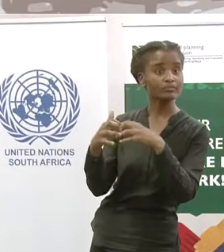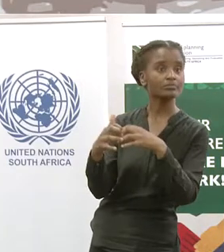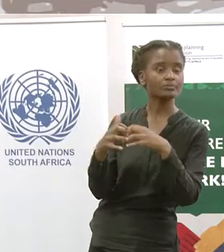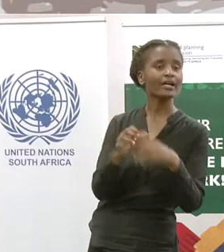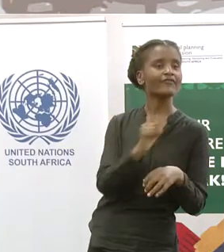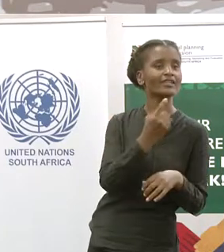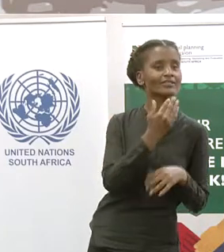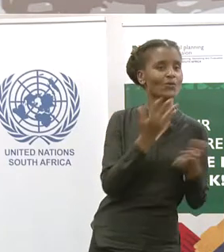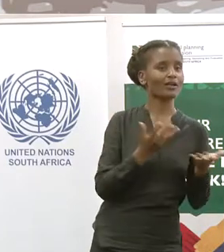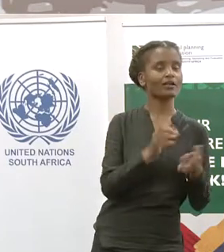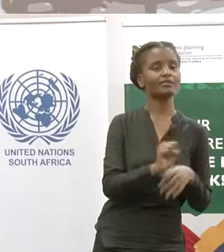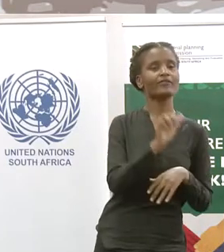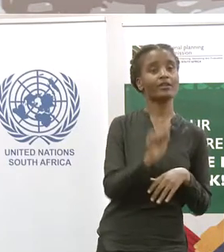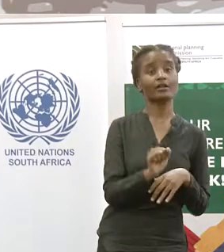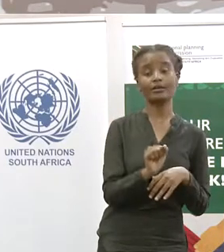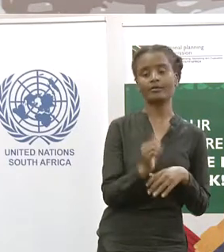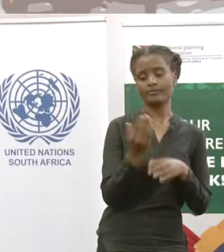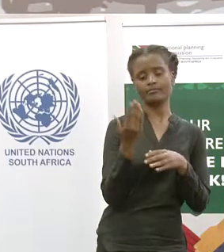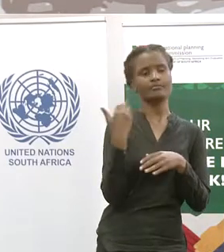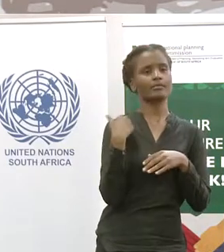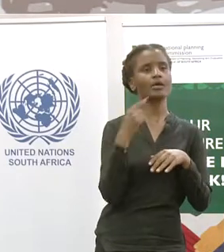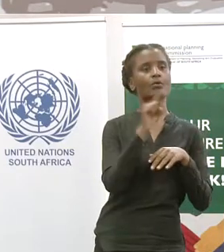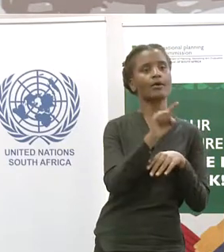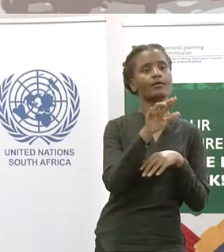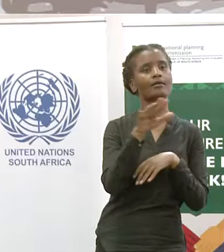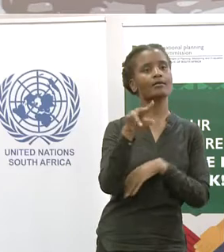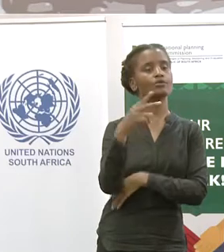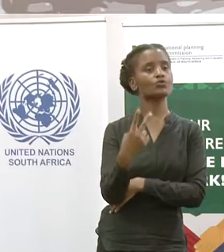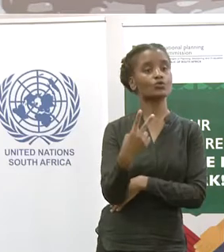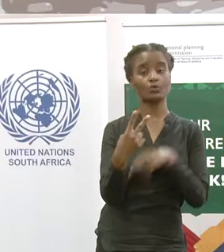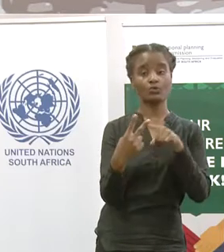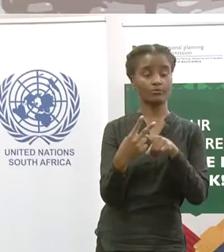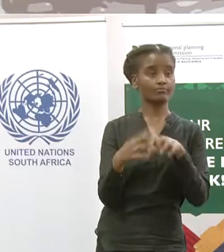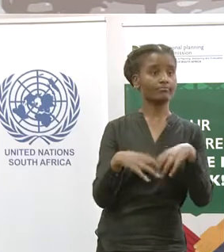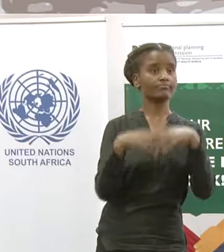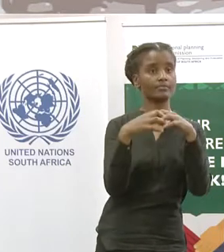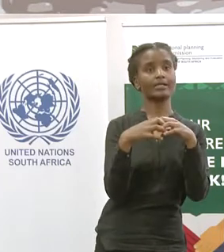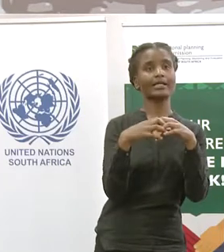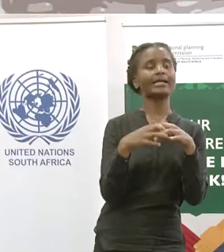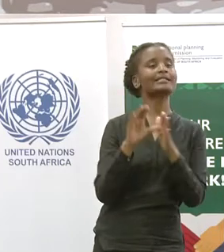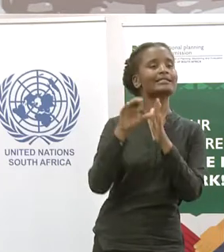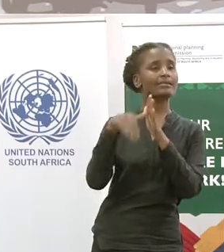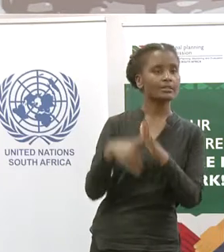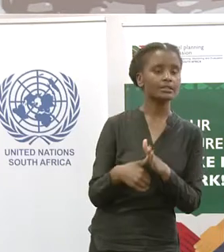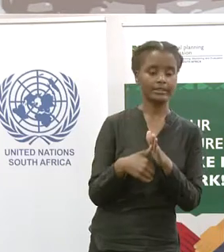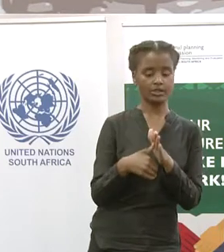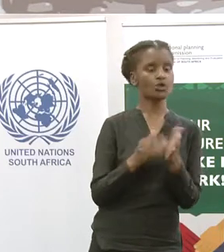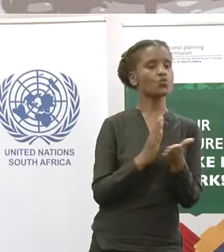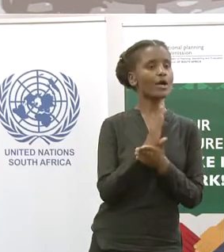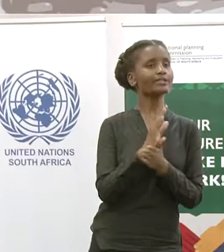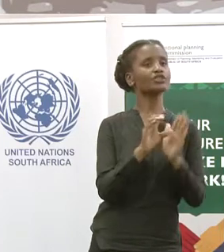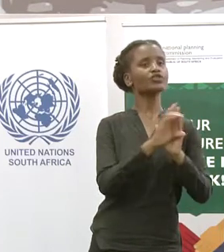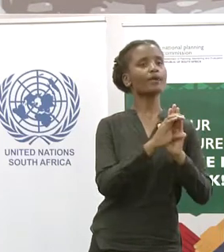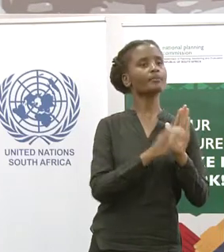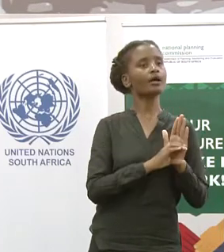you released a South African Disability Rights Charter. You're really in advance compared to many other countries, especially on the